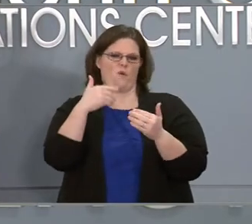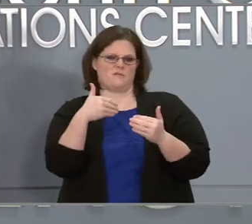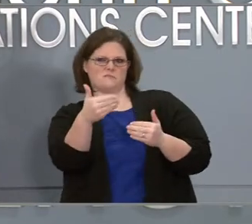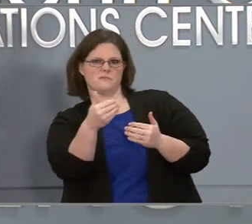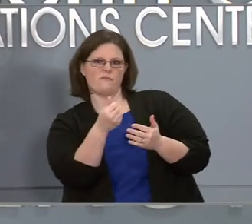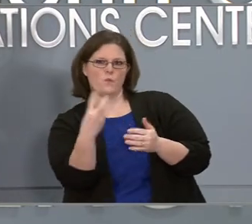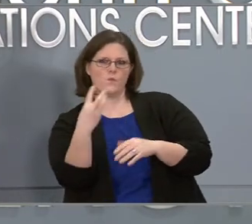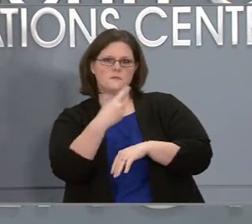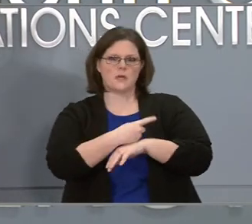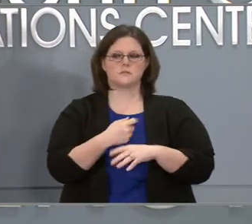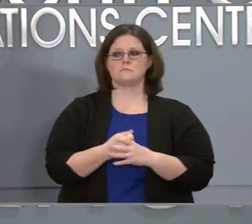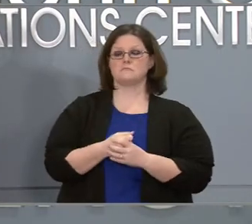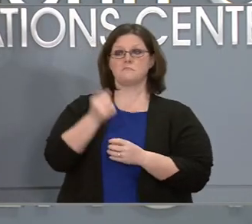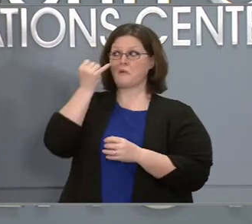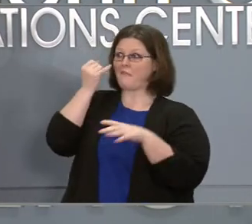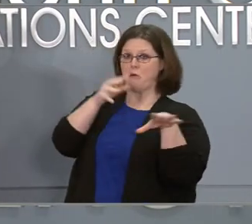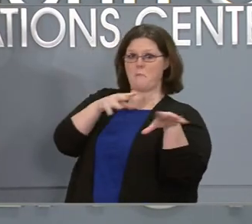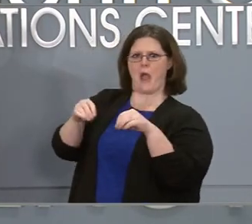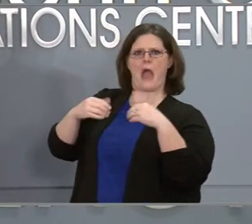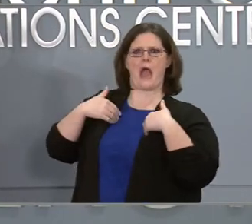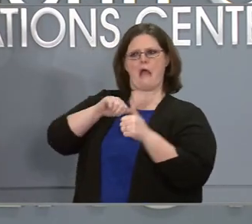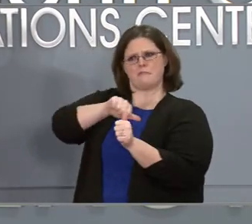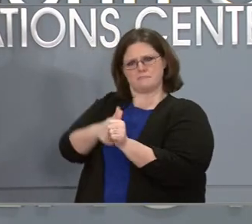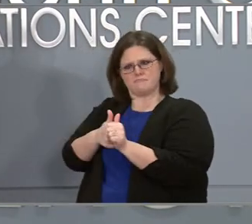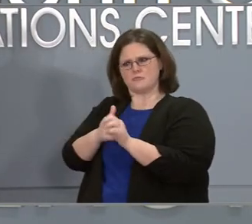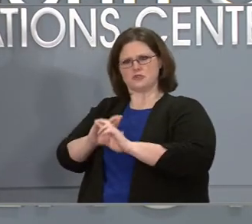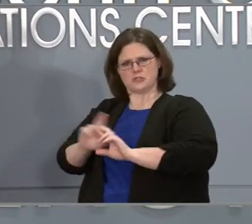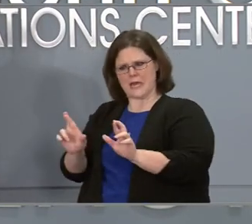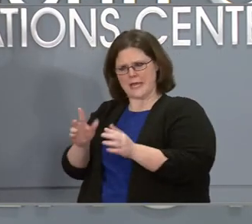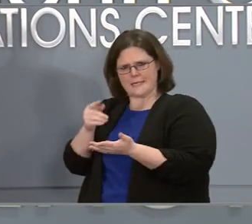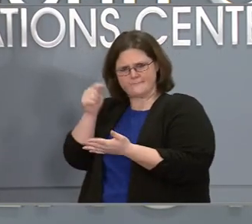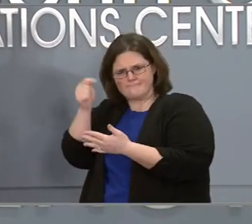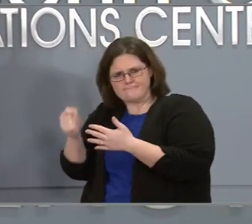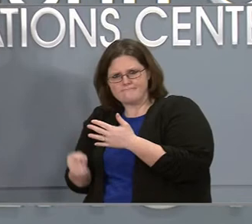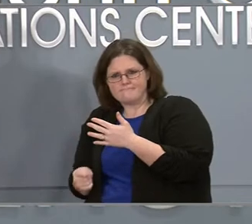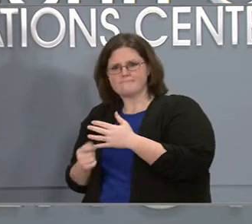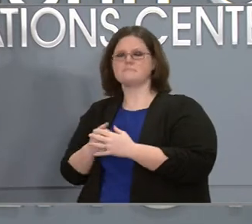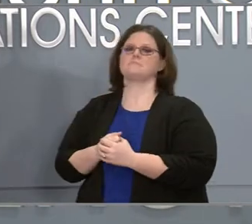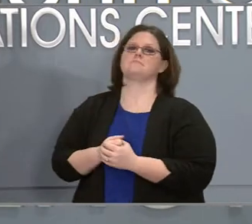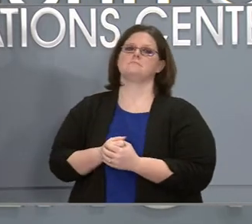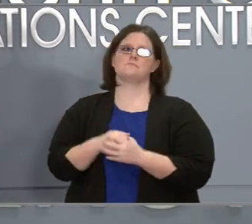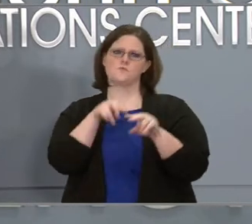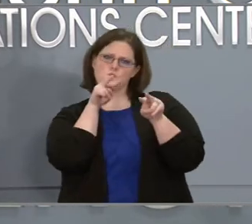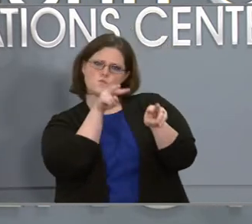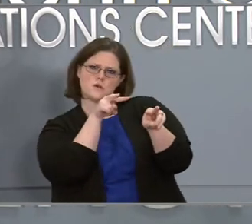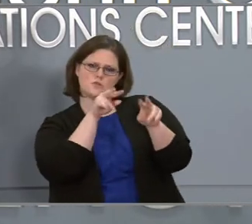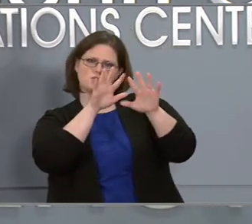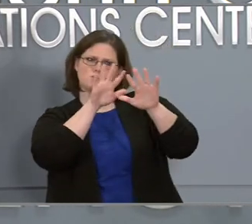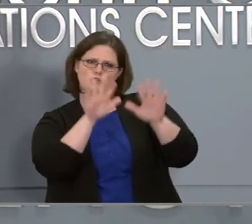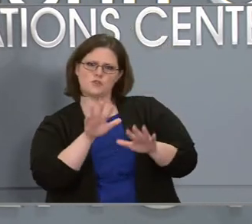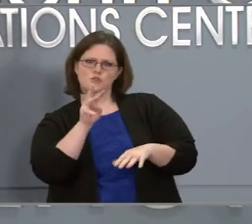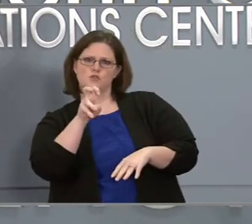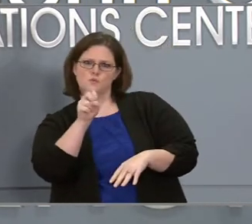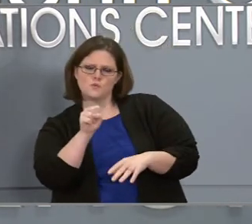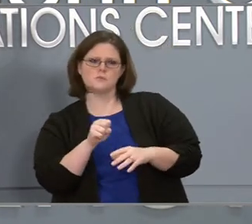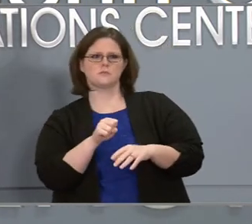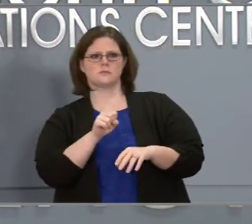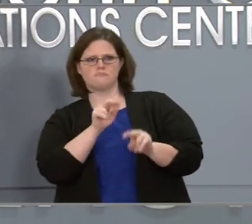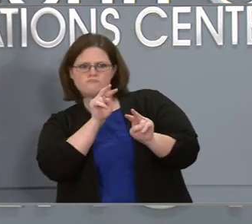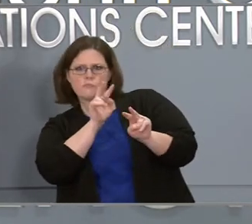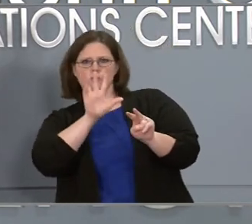you're prepared in case your power goes out. Pay close attention to your local forecast and make sure you know the